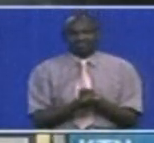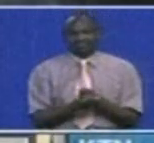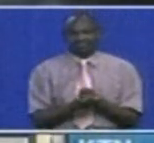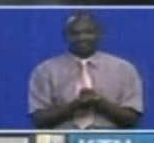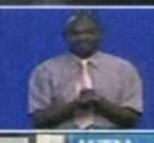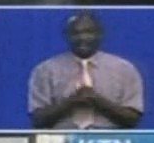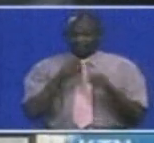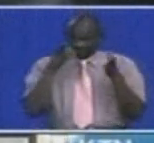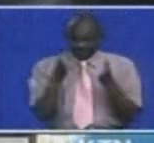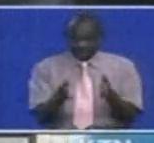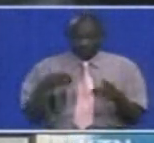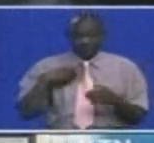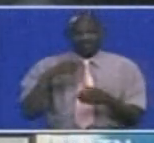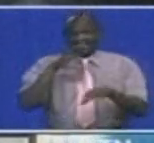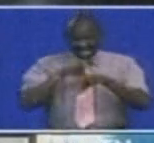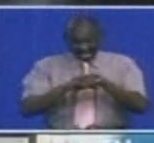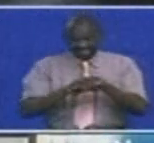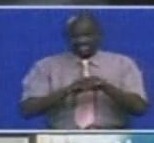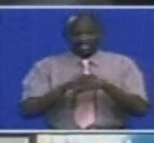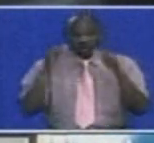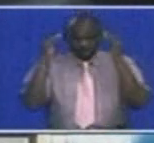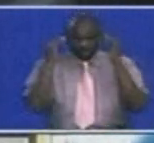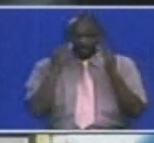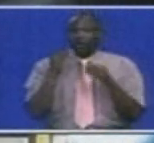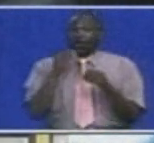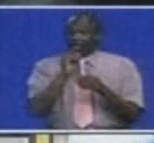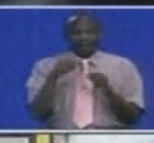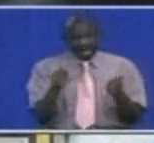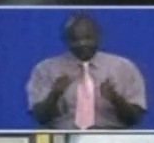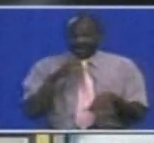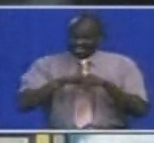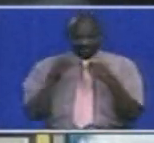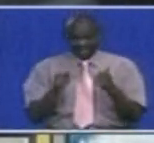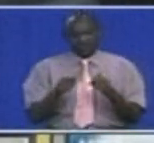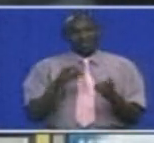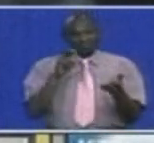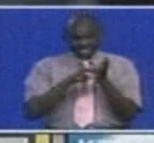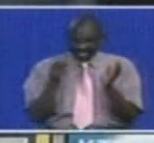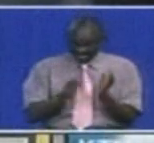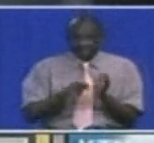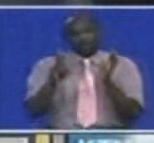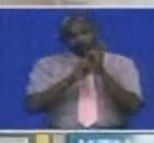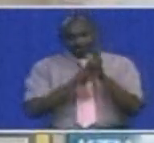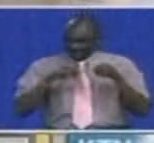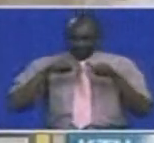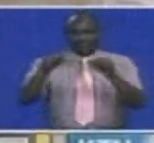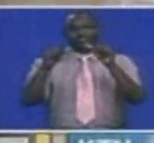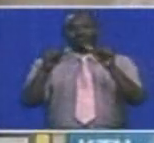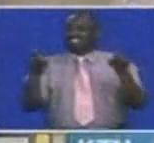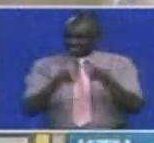Kwa sasa, we have not received any. And to the extent that we have not received it, we are operating like there is none. And here,